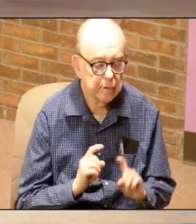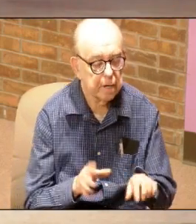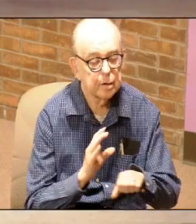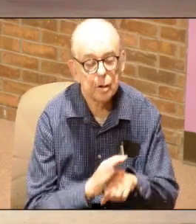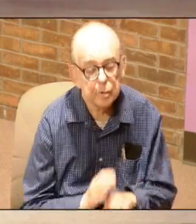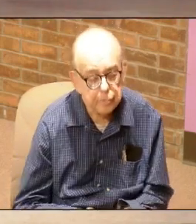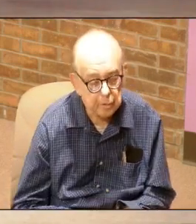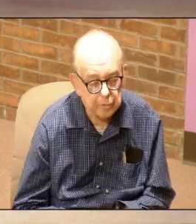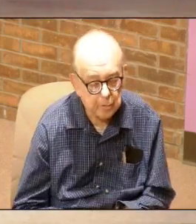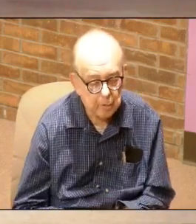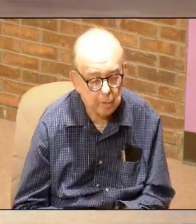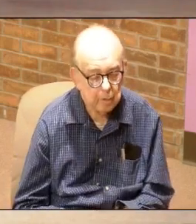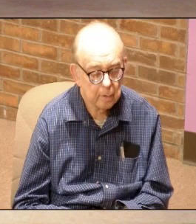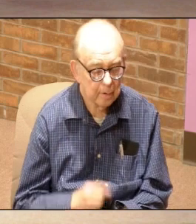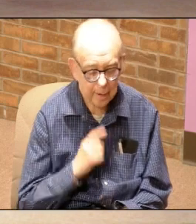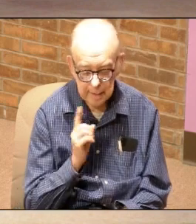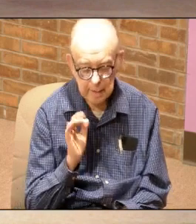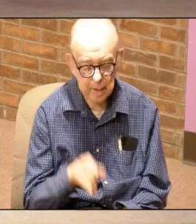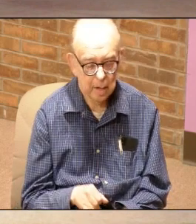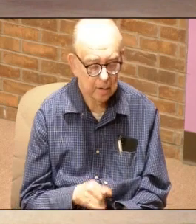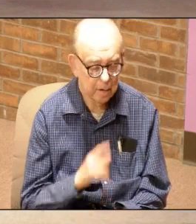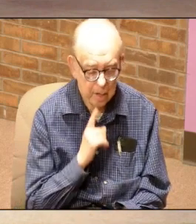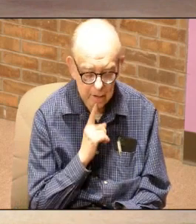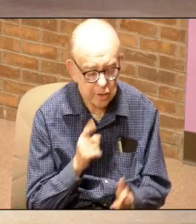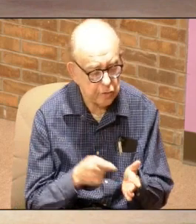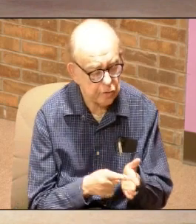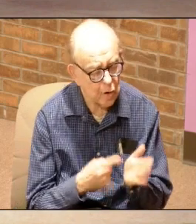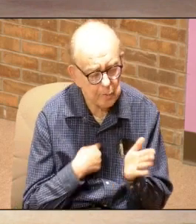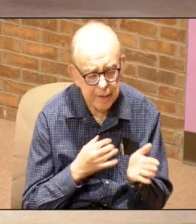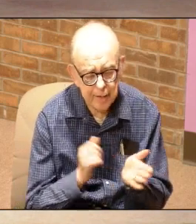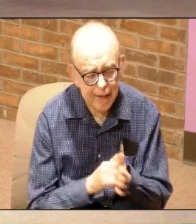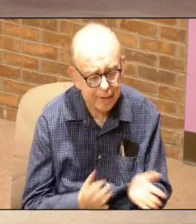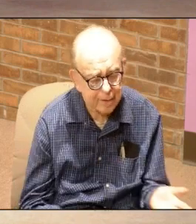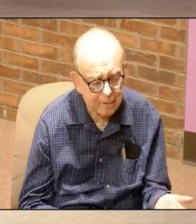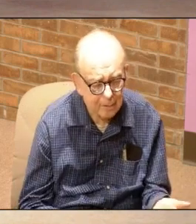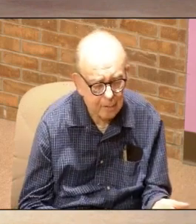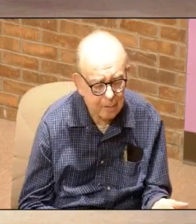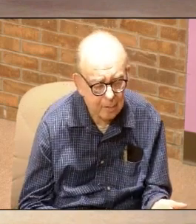church. And I keep saying, show me that.